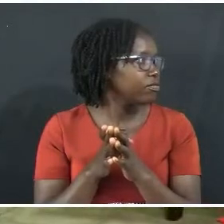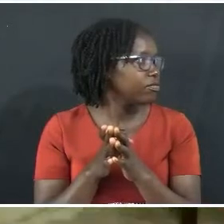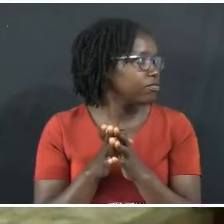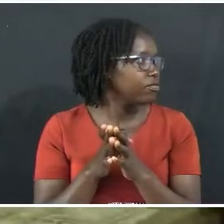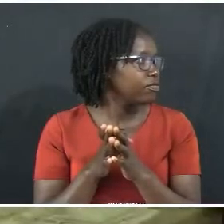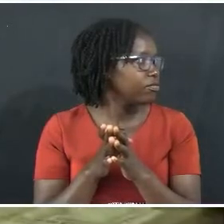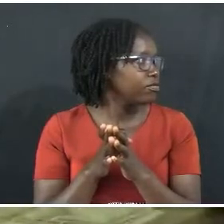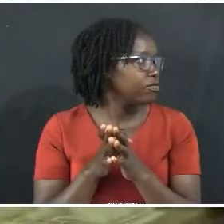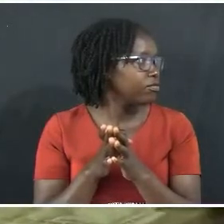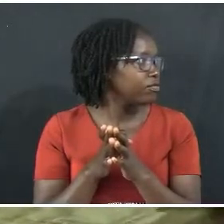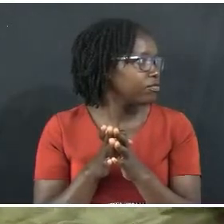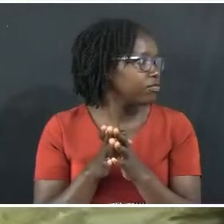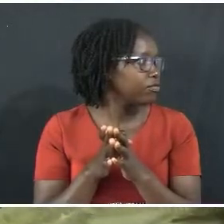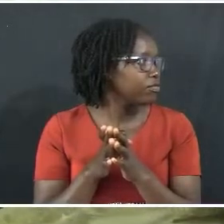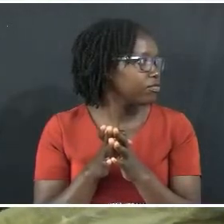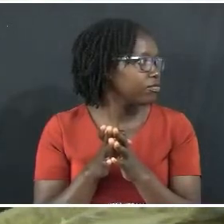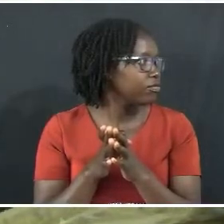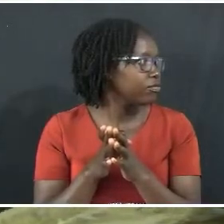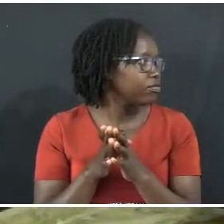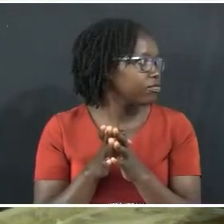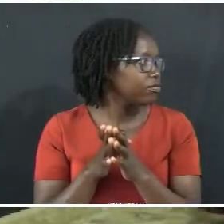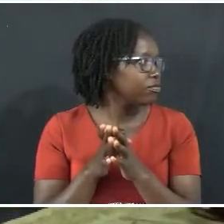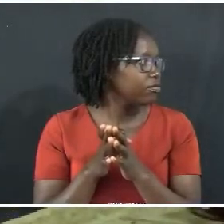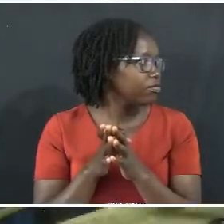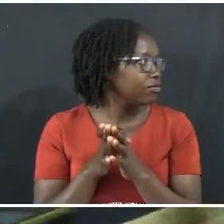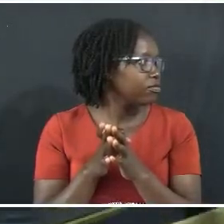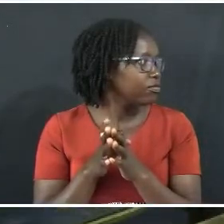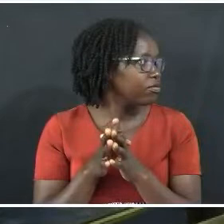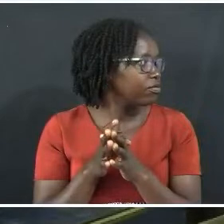these people. May God bless you.